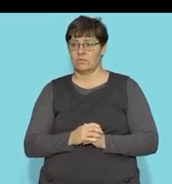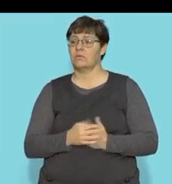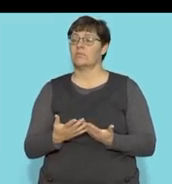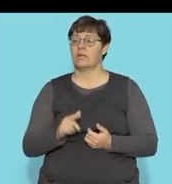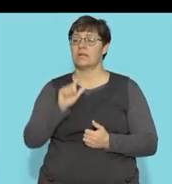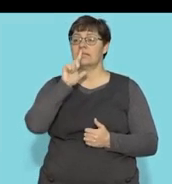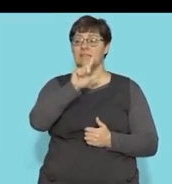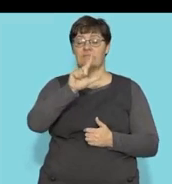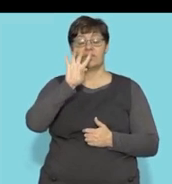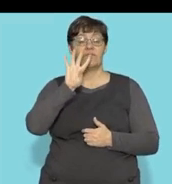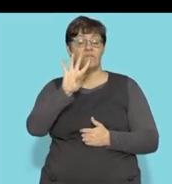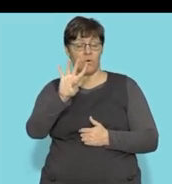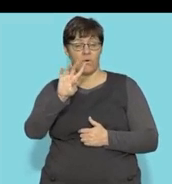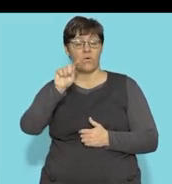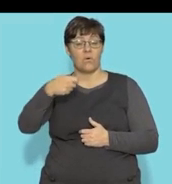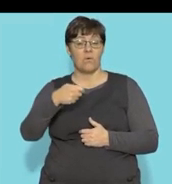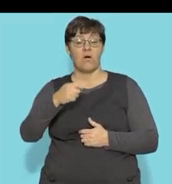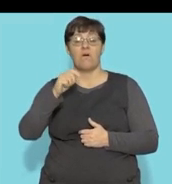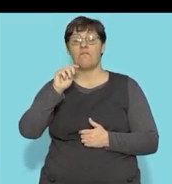311,02, which is going to give me